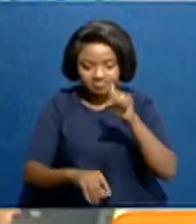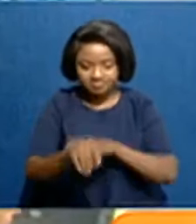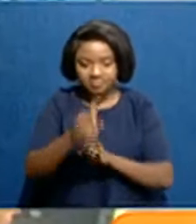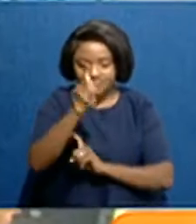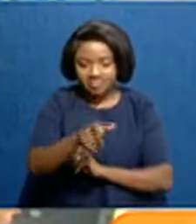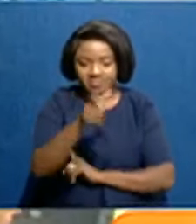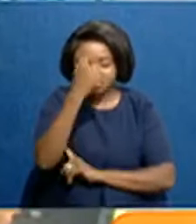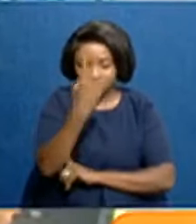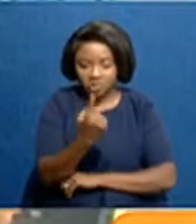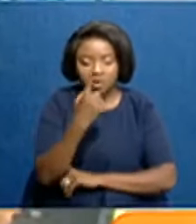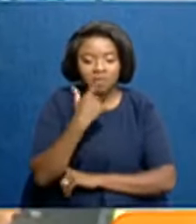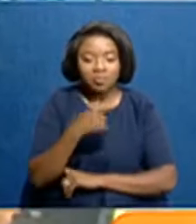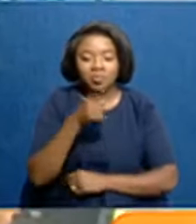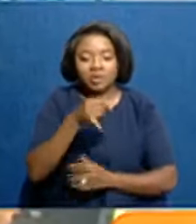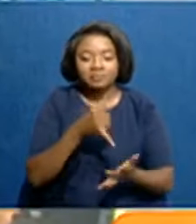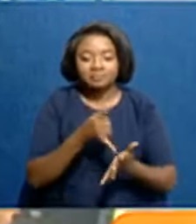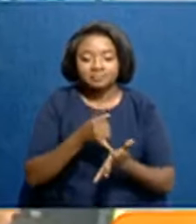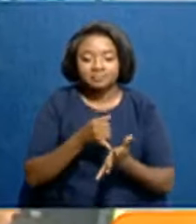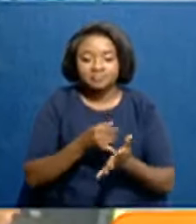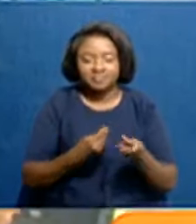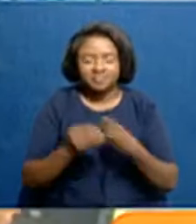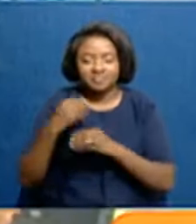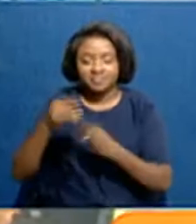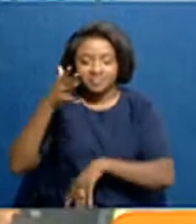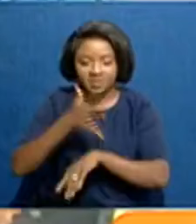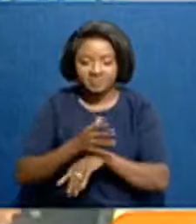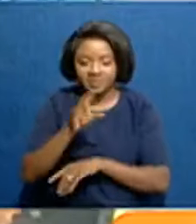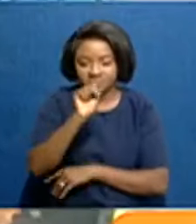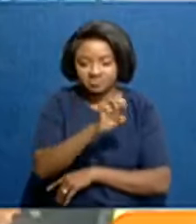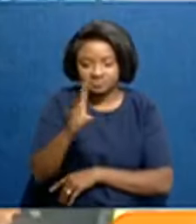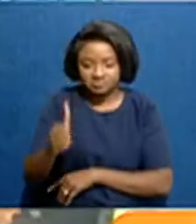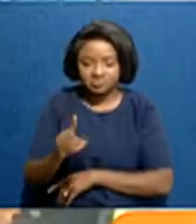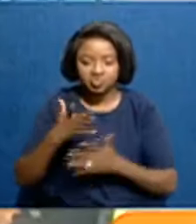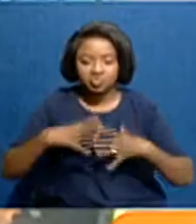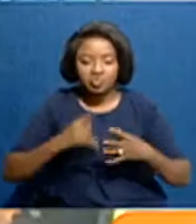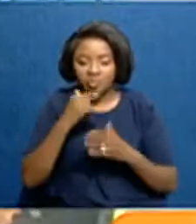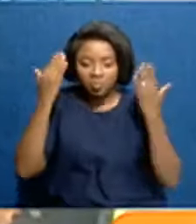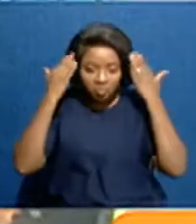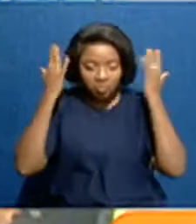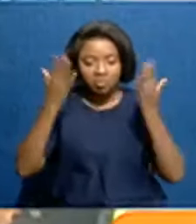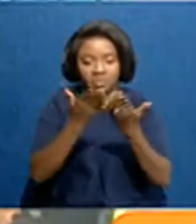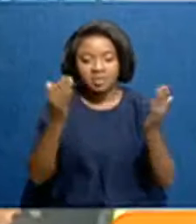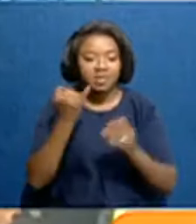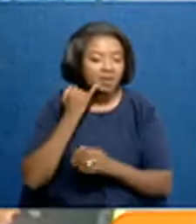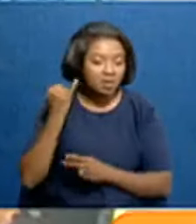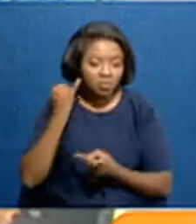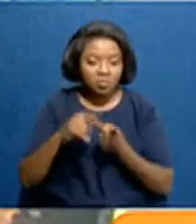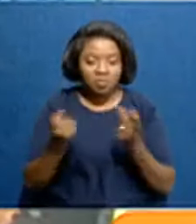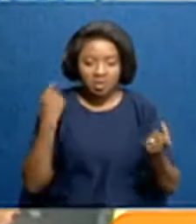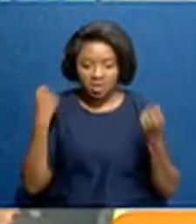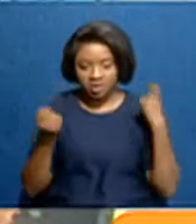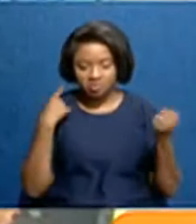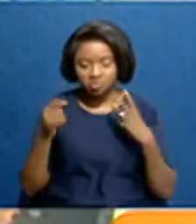the packaging and sale of fake maize seeds to unsuspecting farmers in Nakuru, Kericho, and